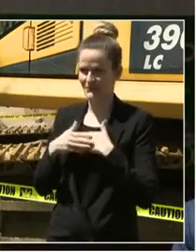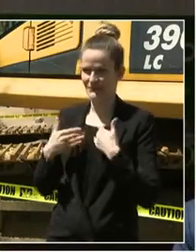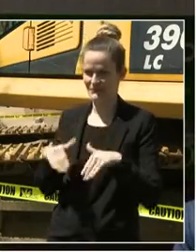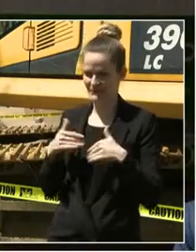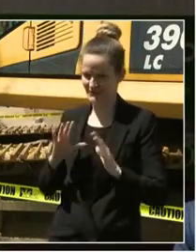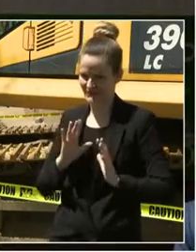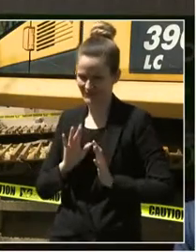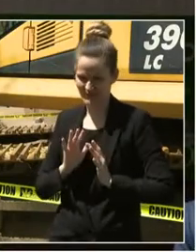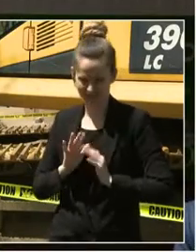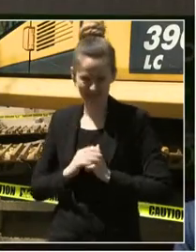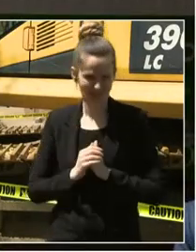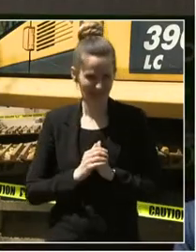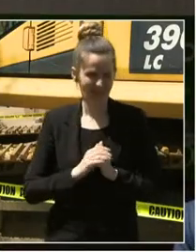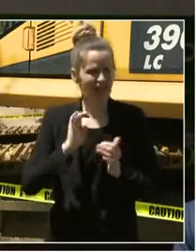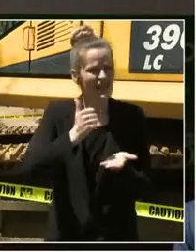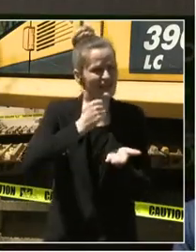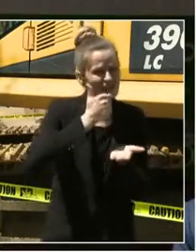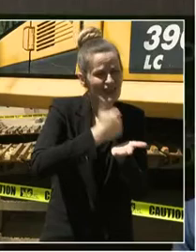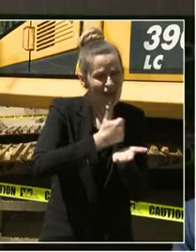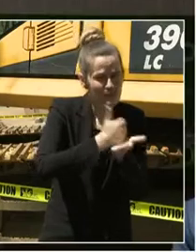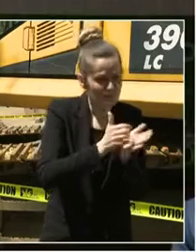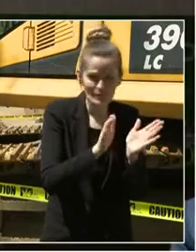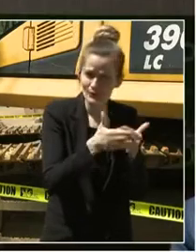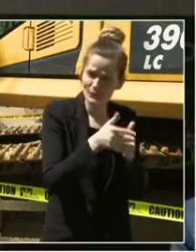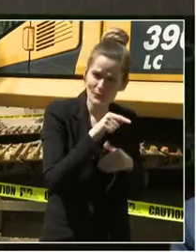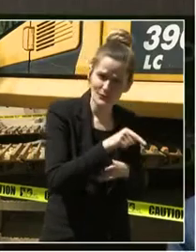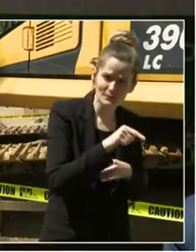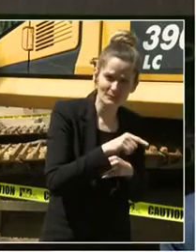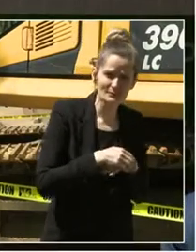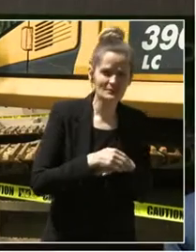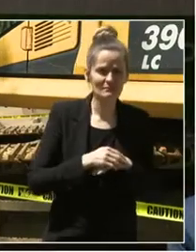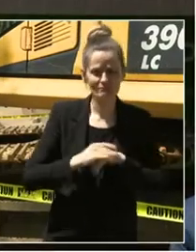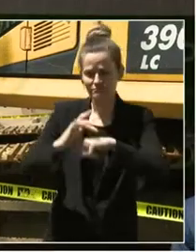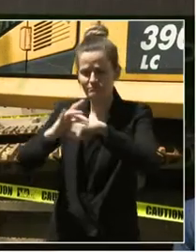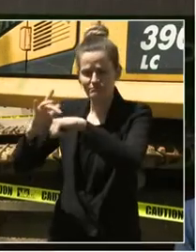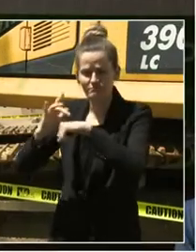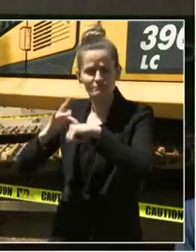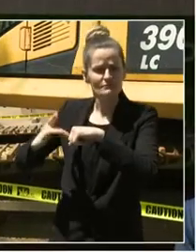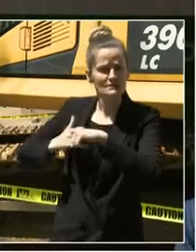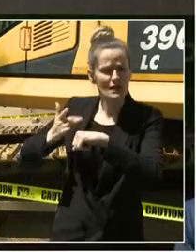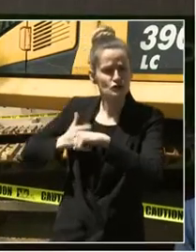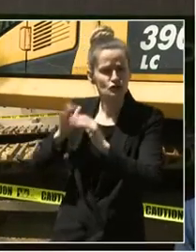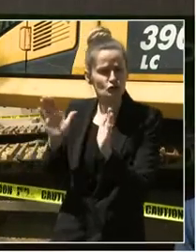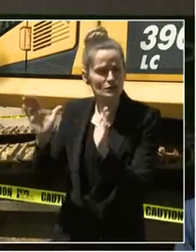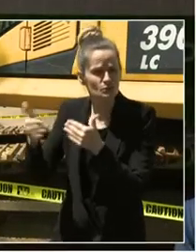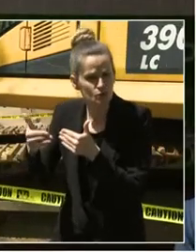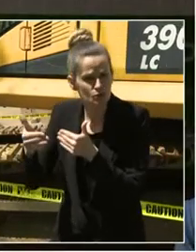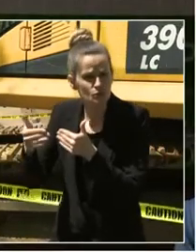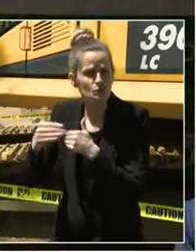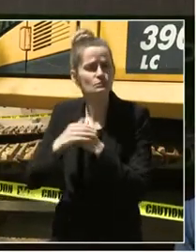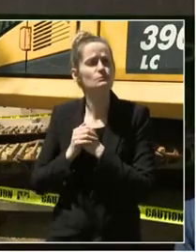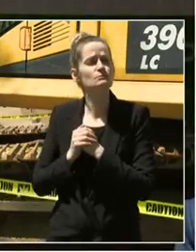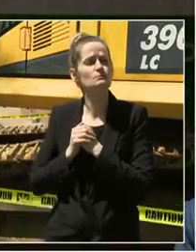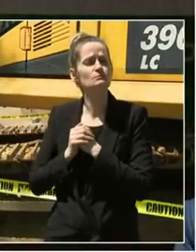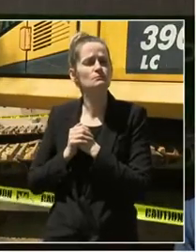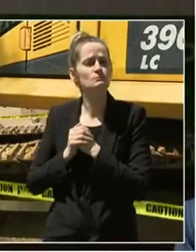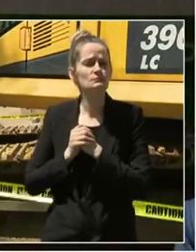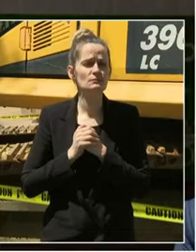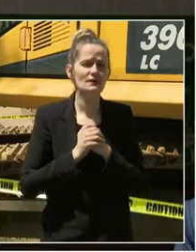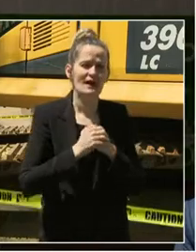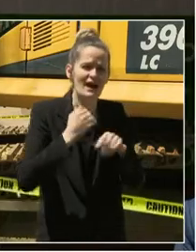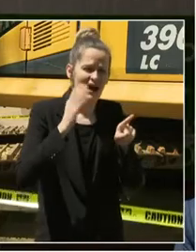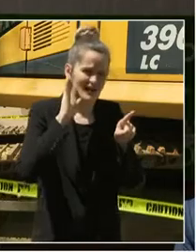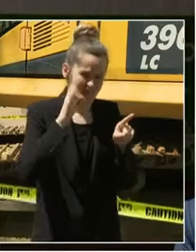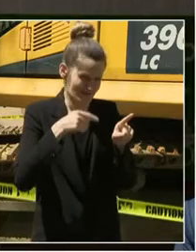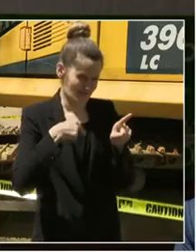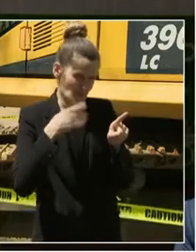Therapy rooms, a sensory, they had to explain it to me. And I think that Delano gave me the best